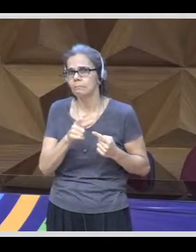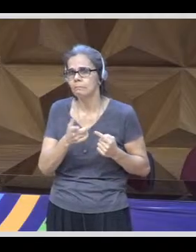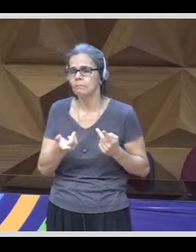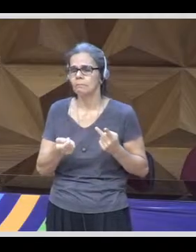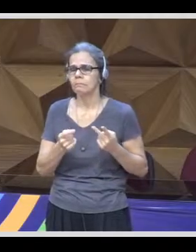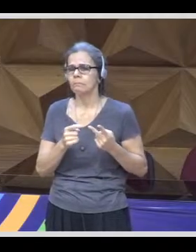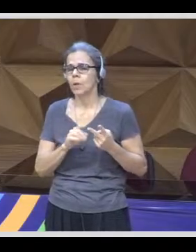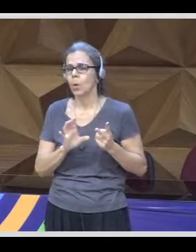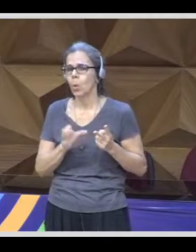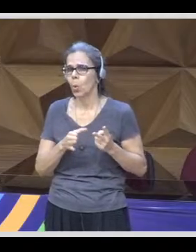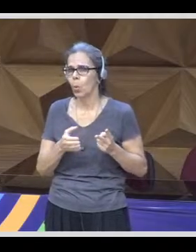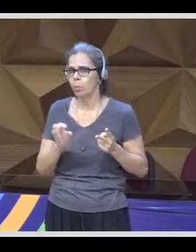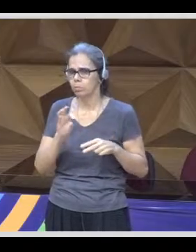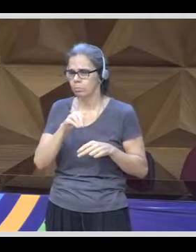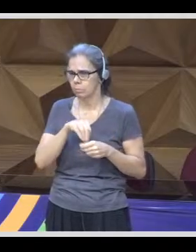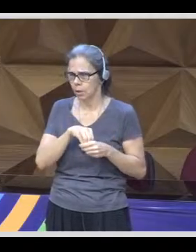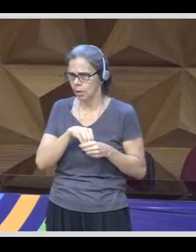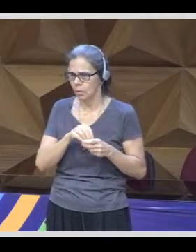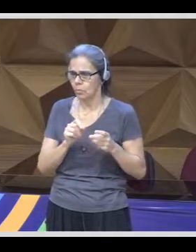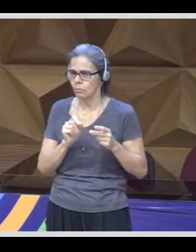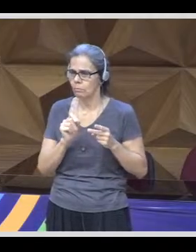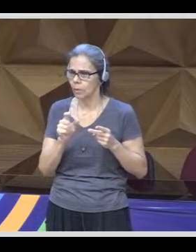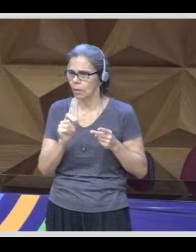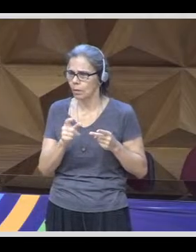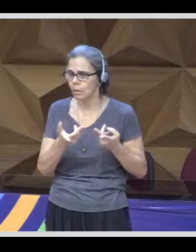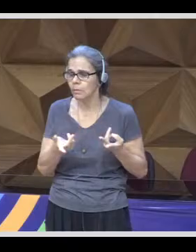have a bunch of people. There is no structure,